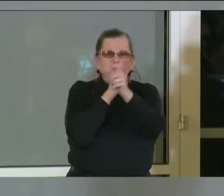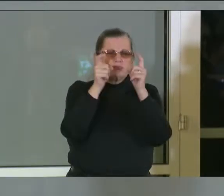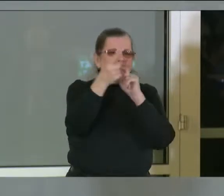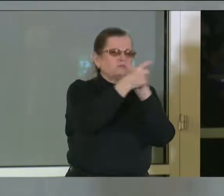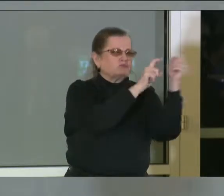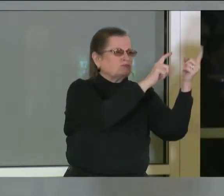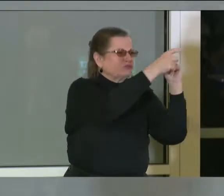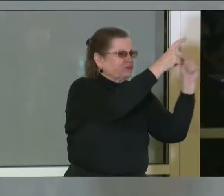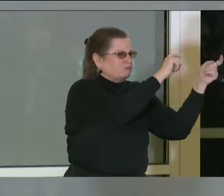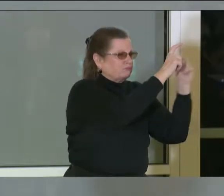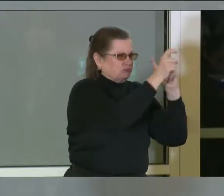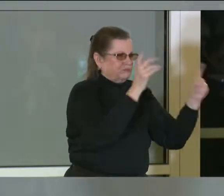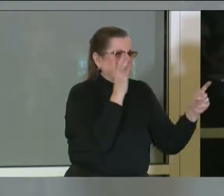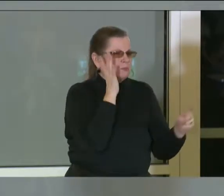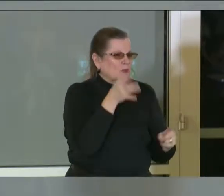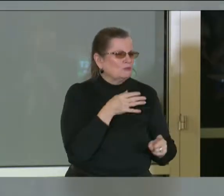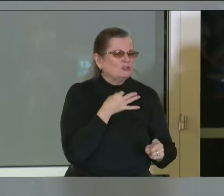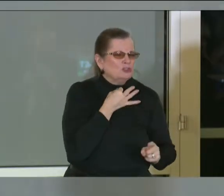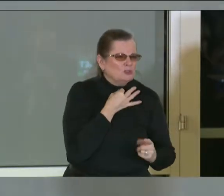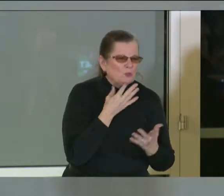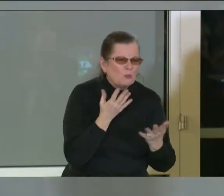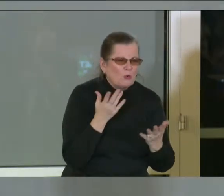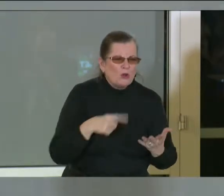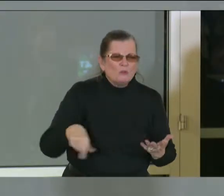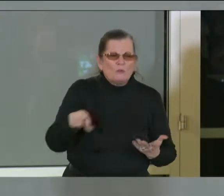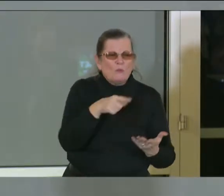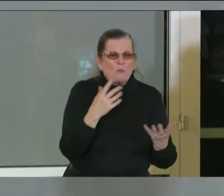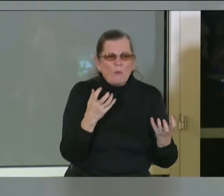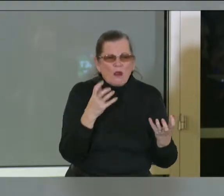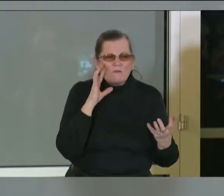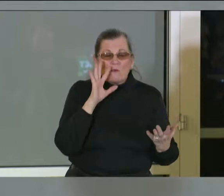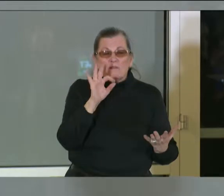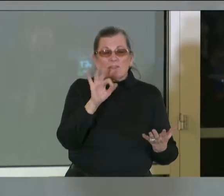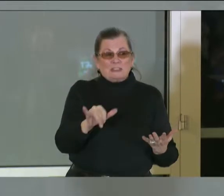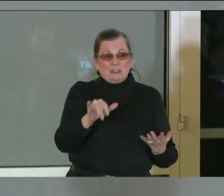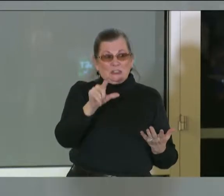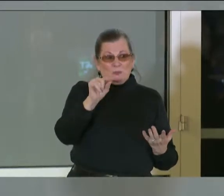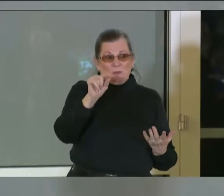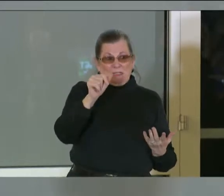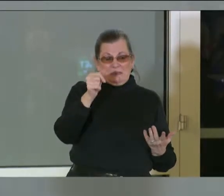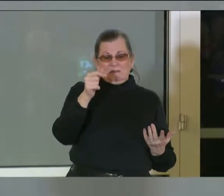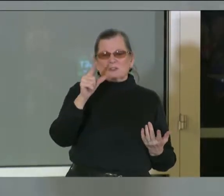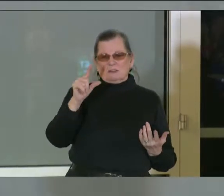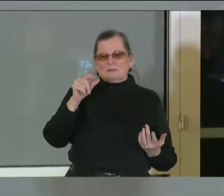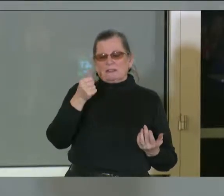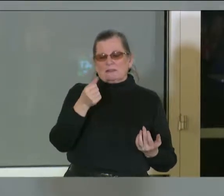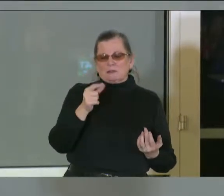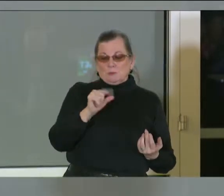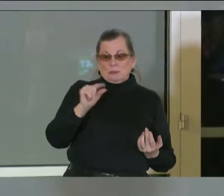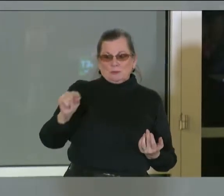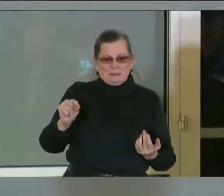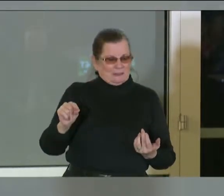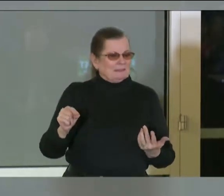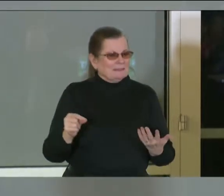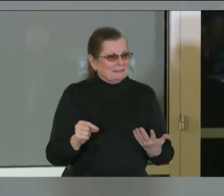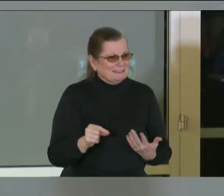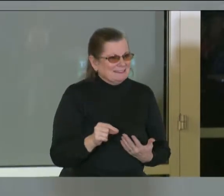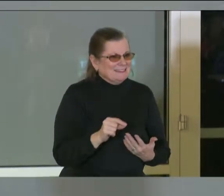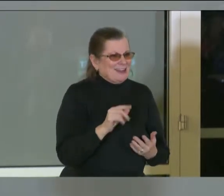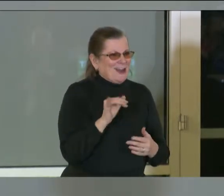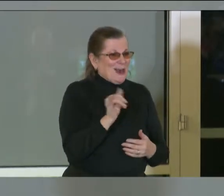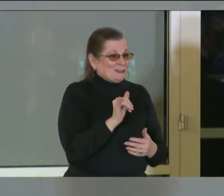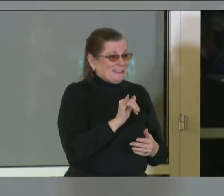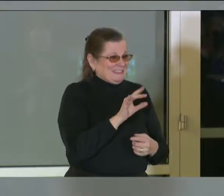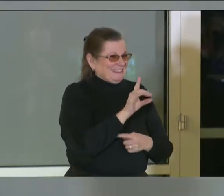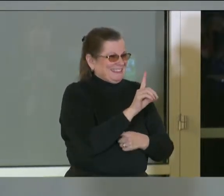see invested in the FY20 budget. During this portion and a little bit later, we're also going to hear from our deputy mayors who